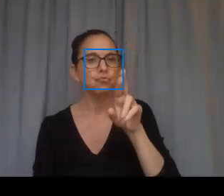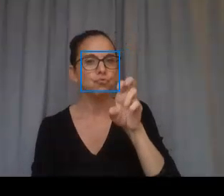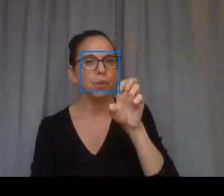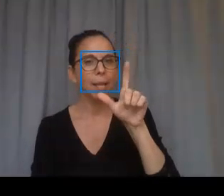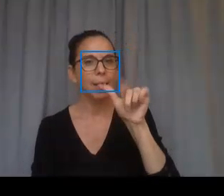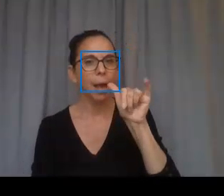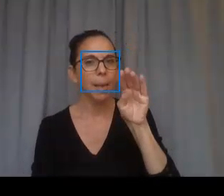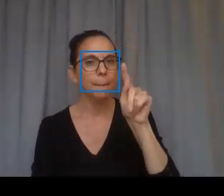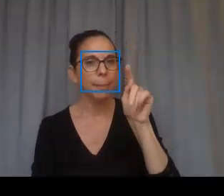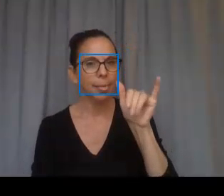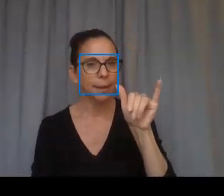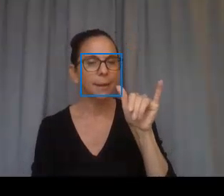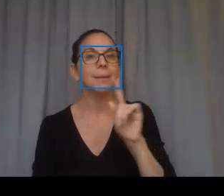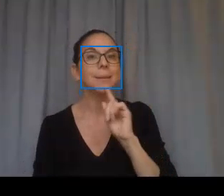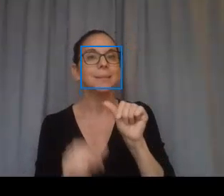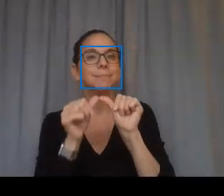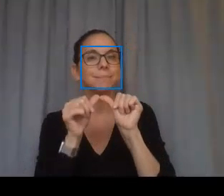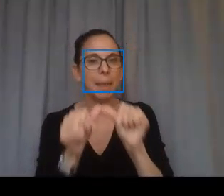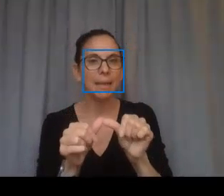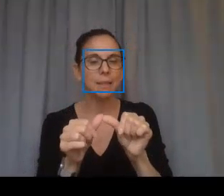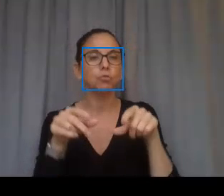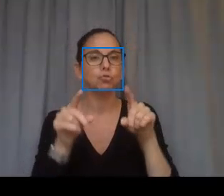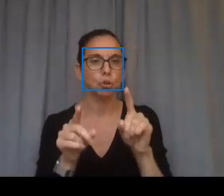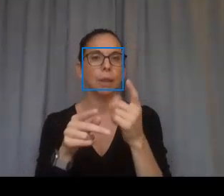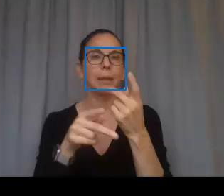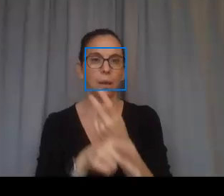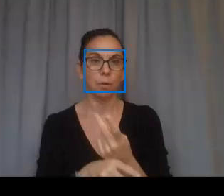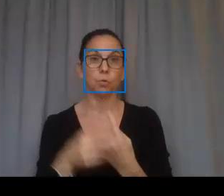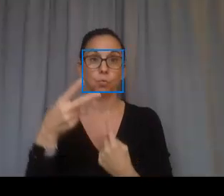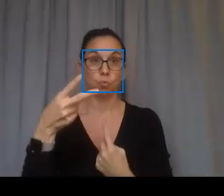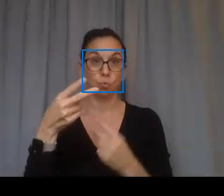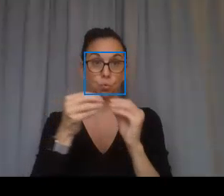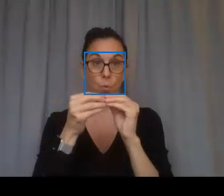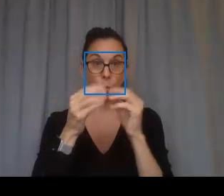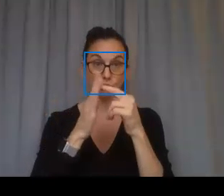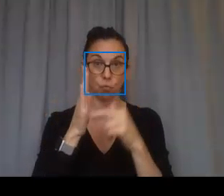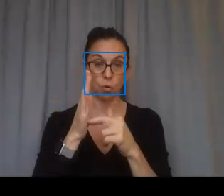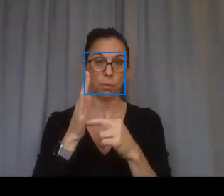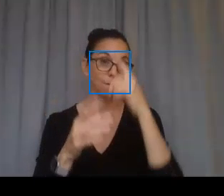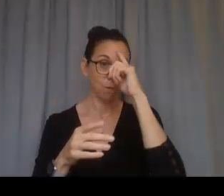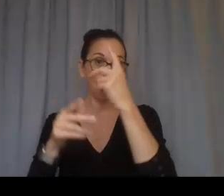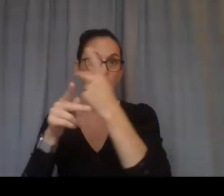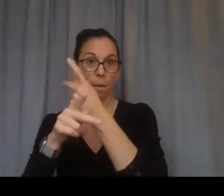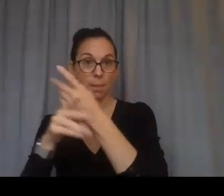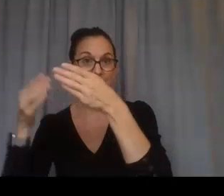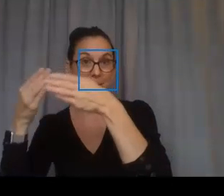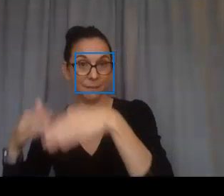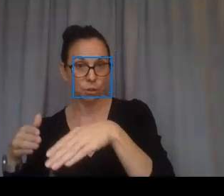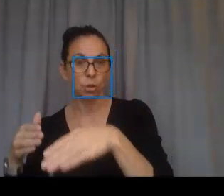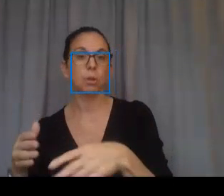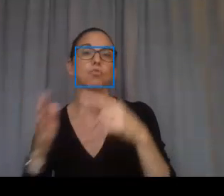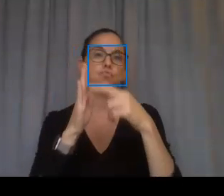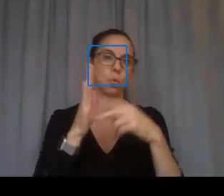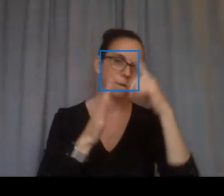is maintained when we're doing calculations. So there's 2 more rules. There's going to be a rule for multiplication and division and a rule for